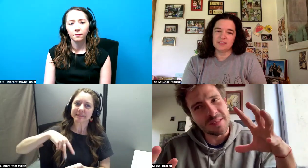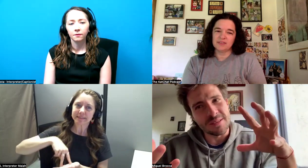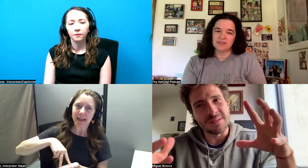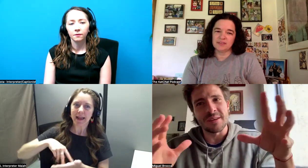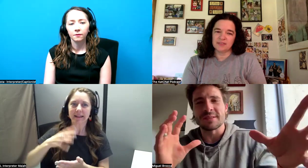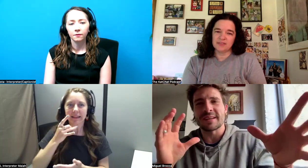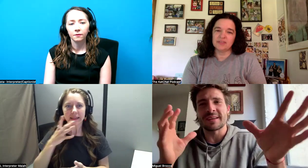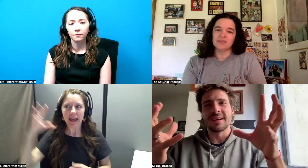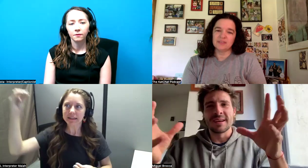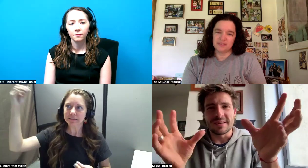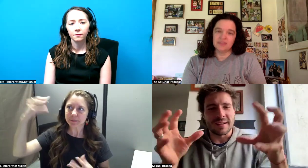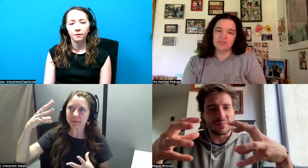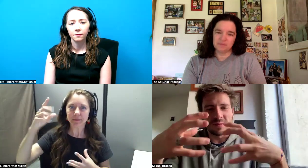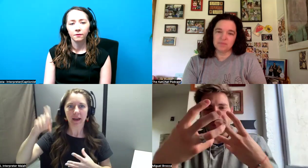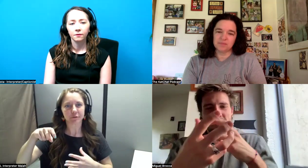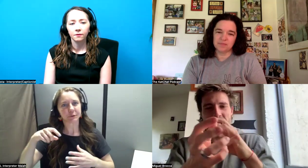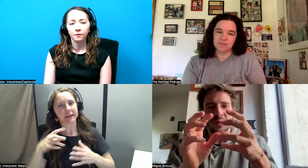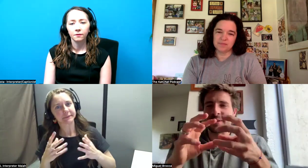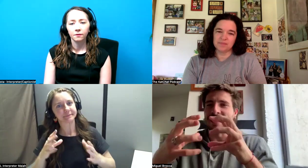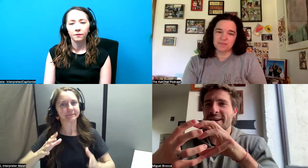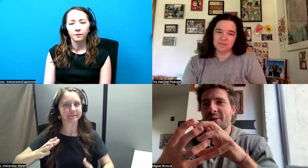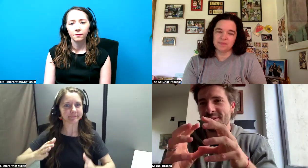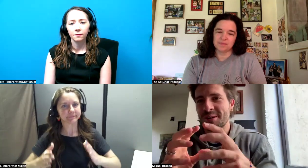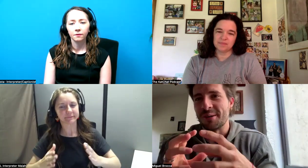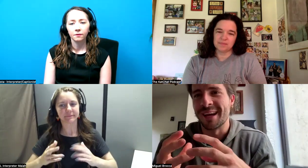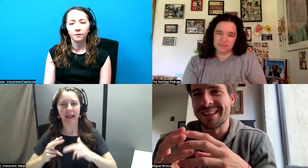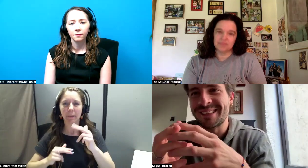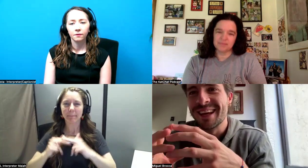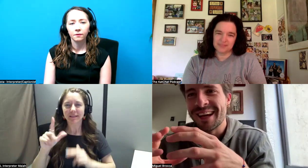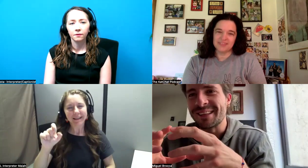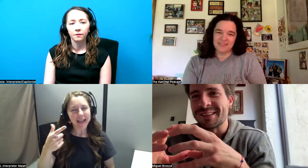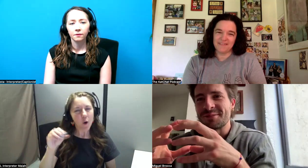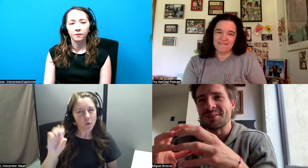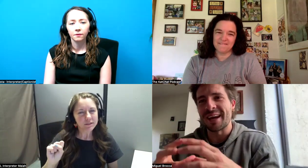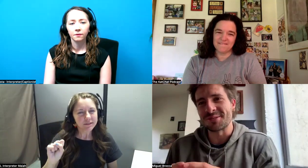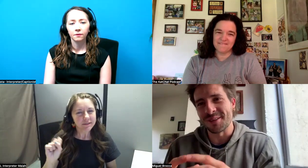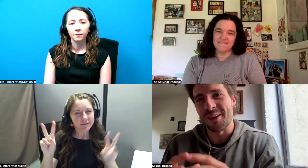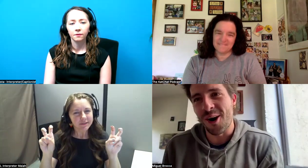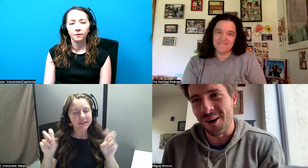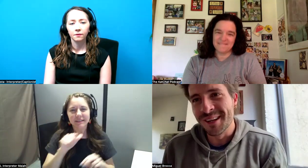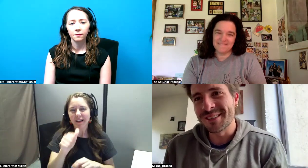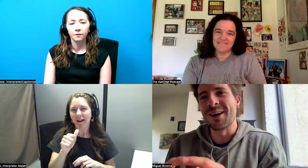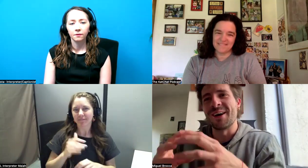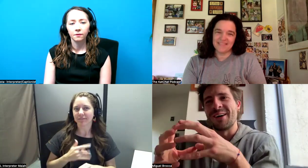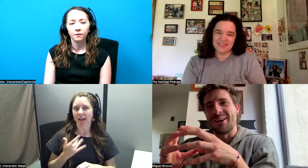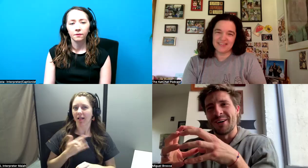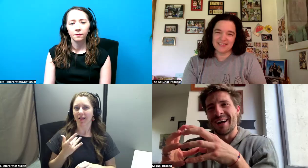have to position yourself, and it's like building Lego, you know. It doesn't feel natural at all.